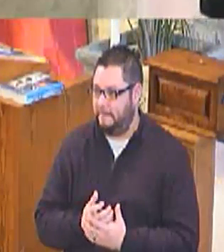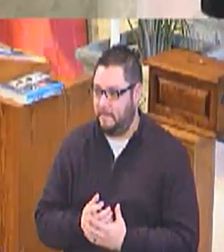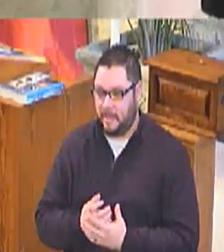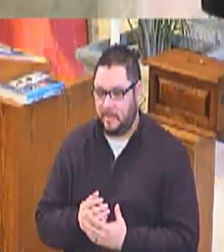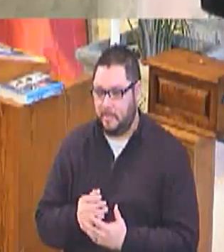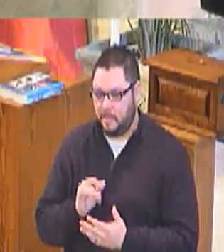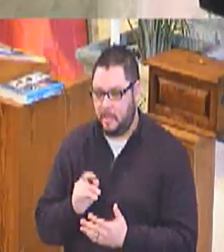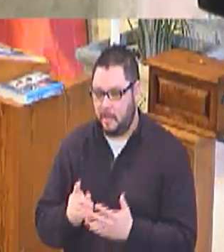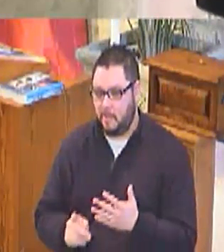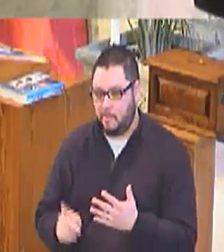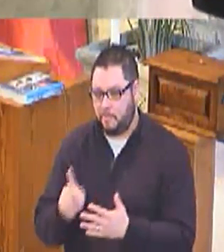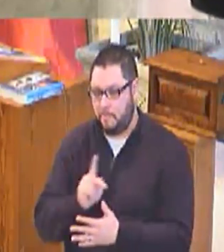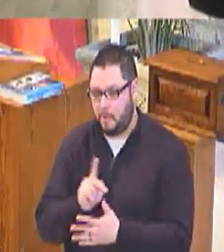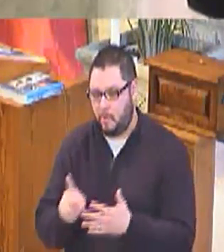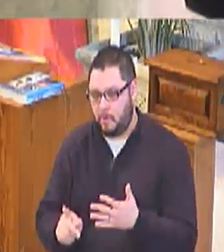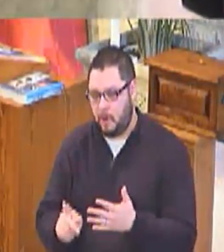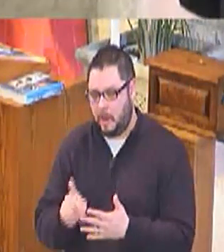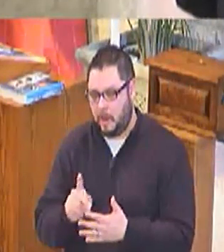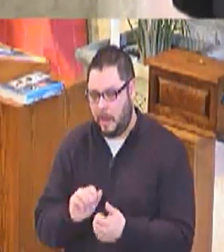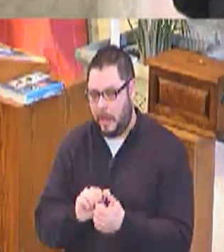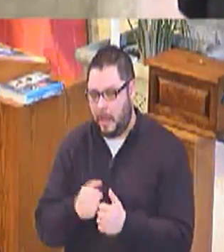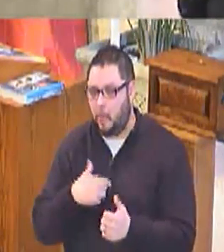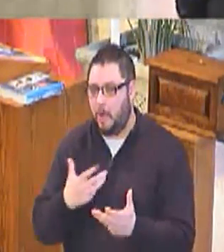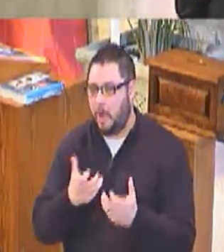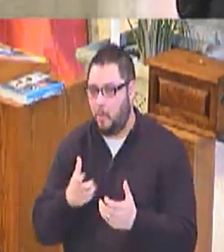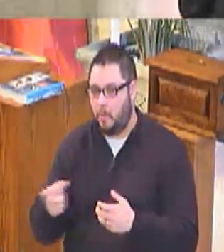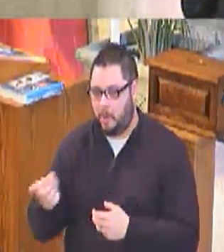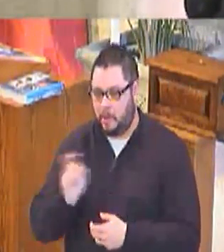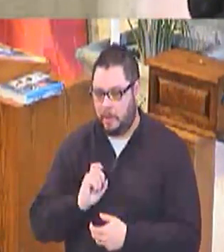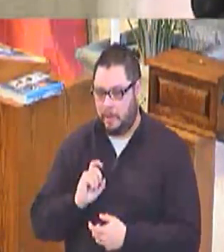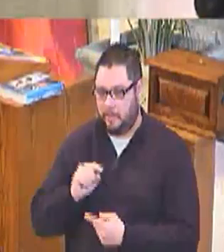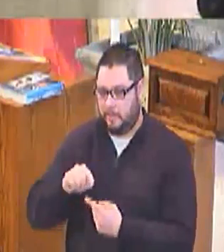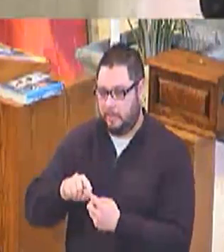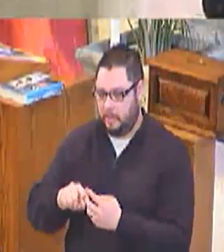priorities on how we want to receive, you know.